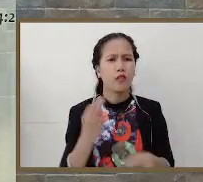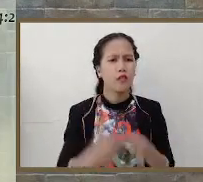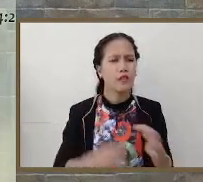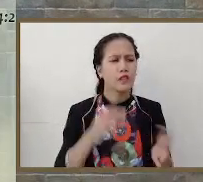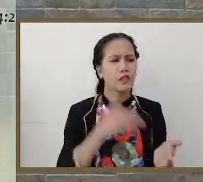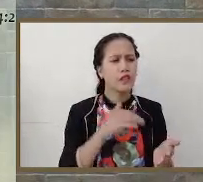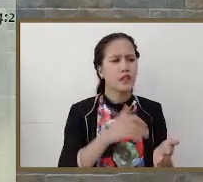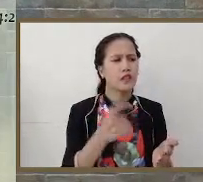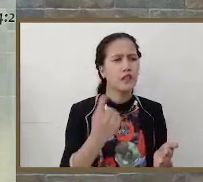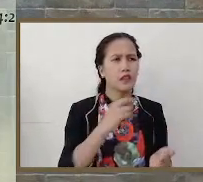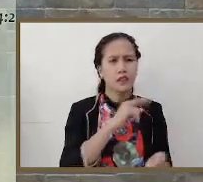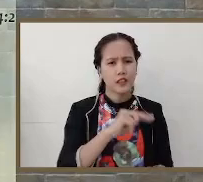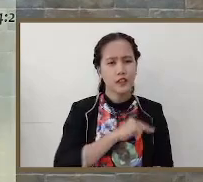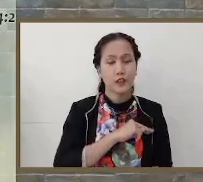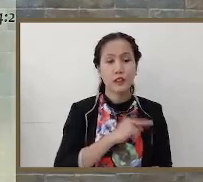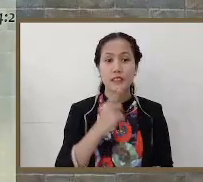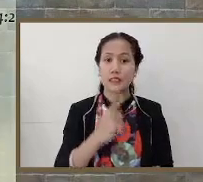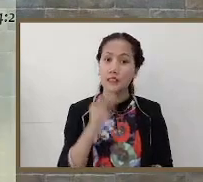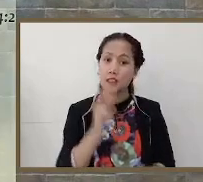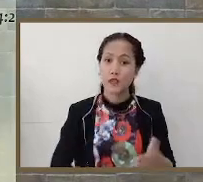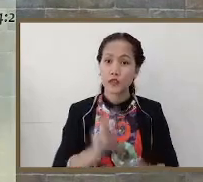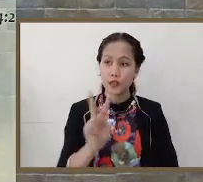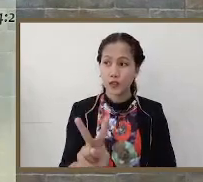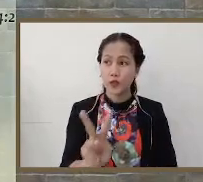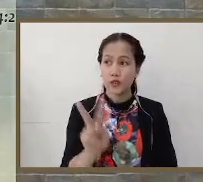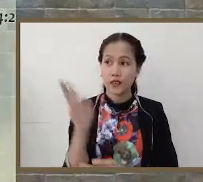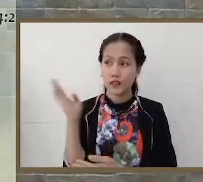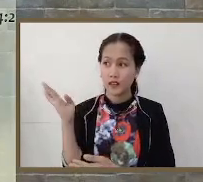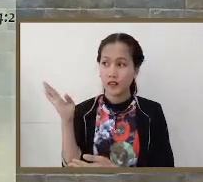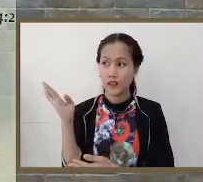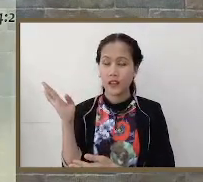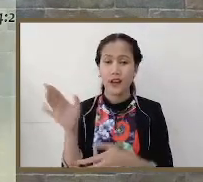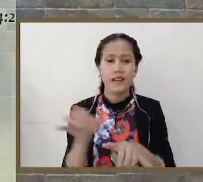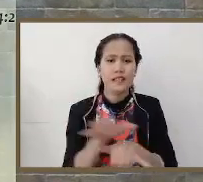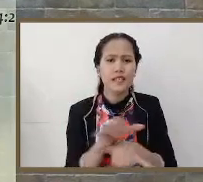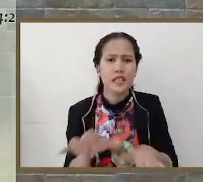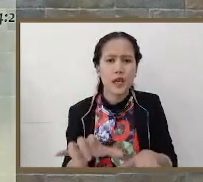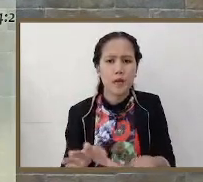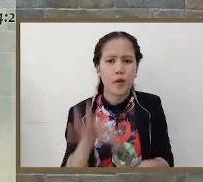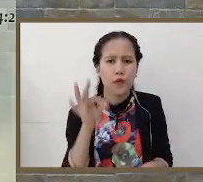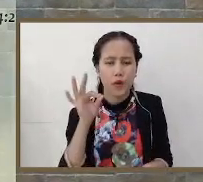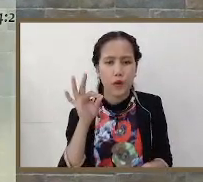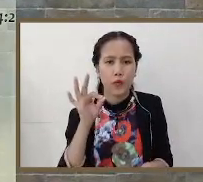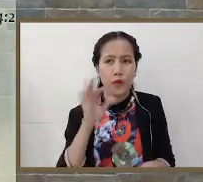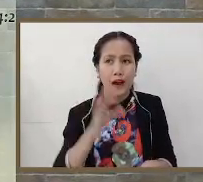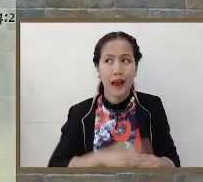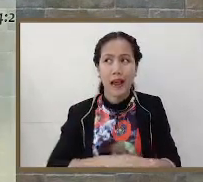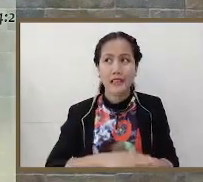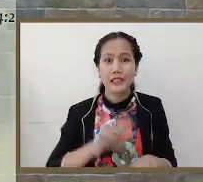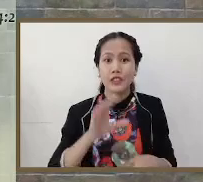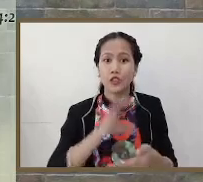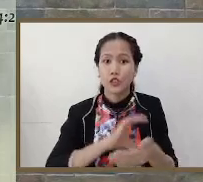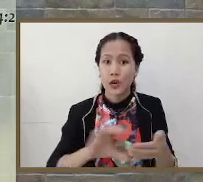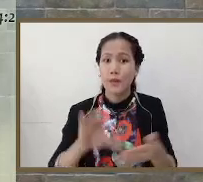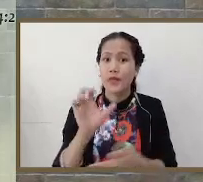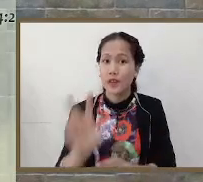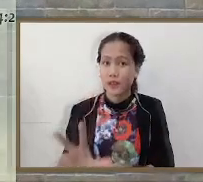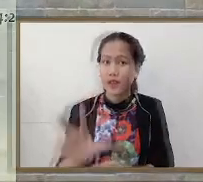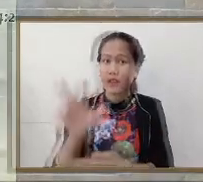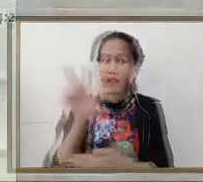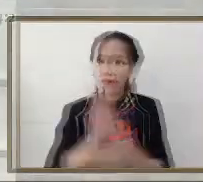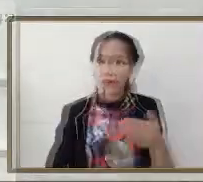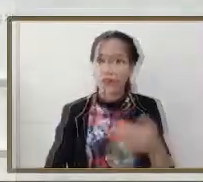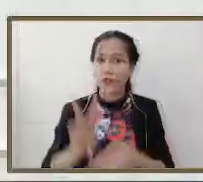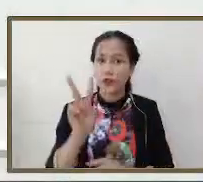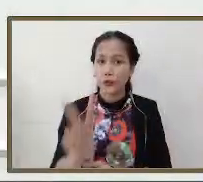po na sinasabi dito sa verse number 2, the same thing na makikita at masusumpungan din natin sa chapter 3, verses 2 to 6,